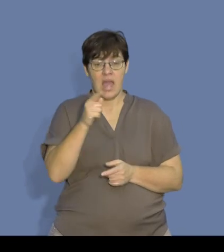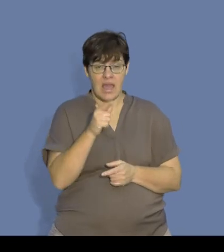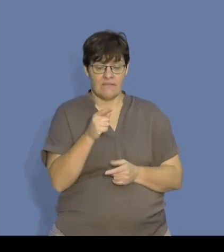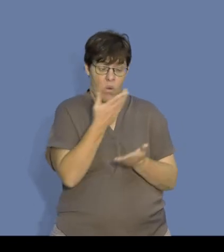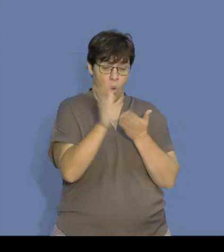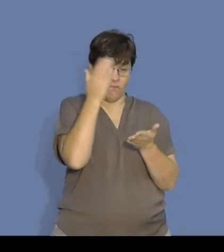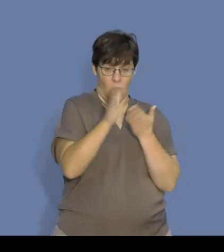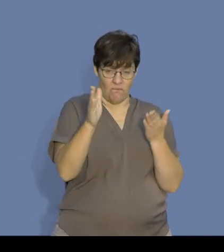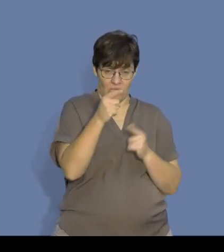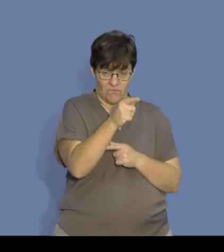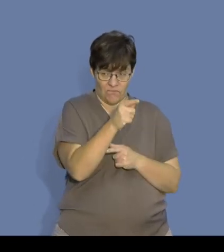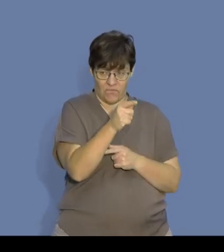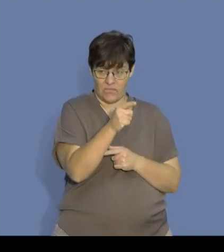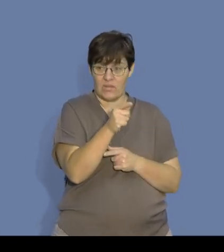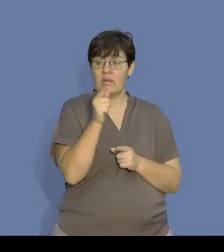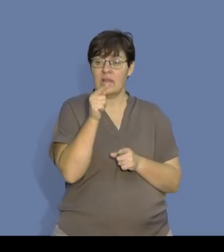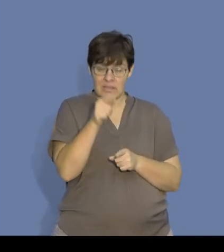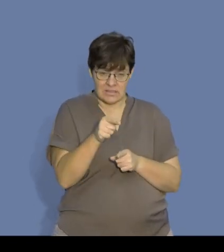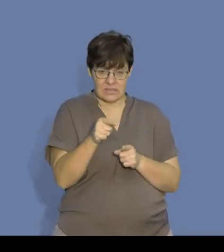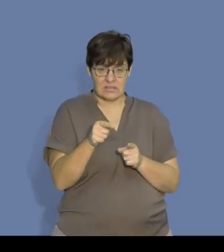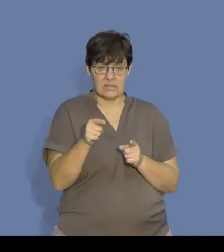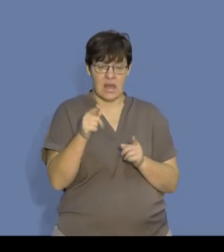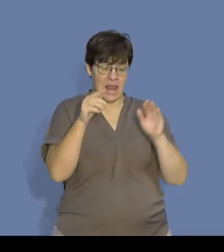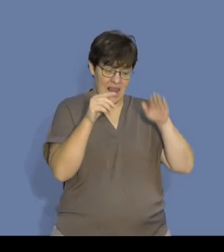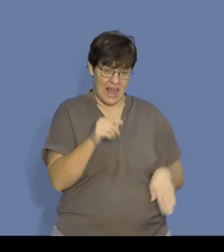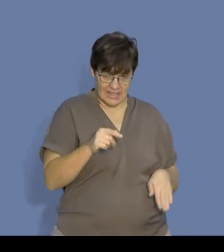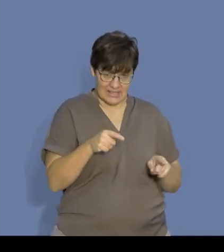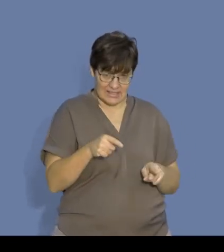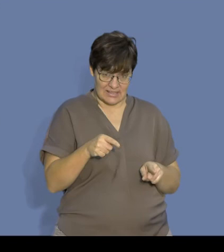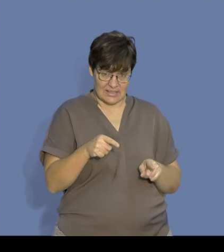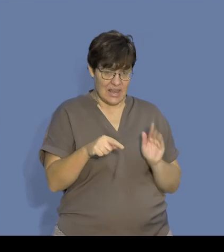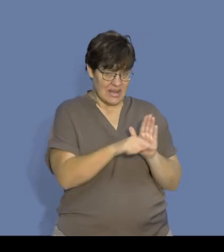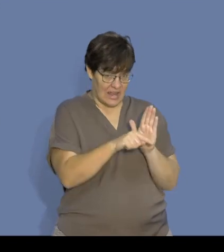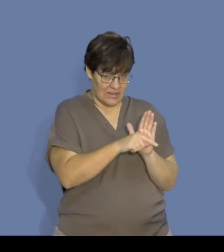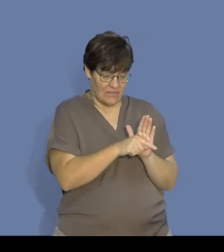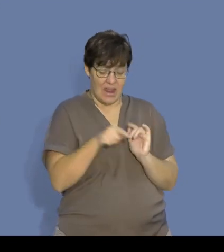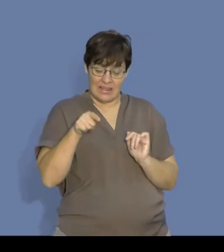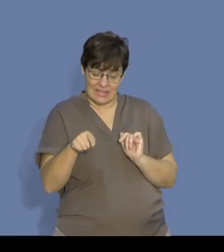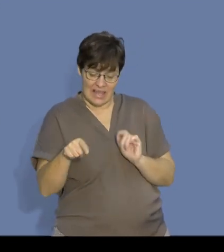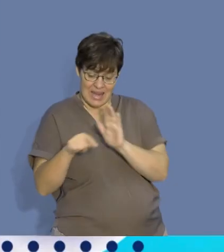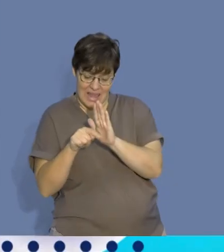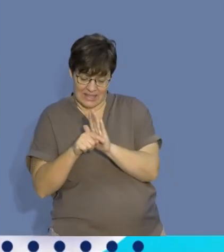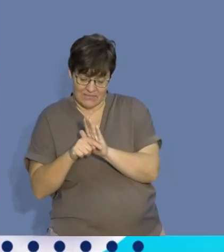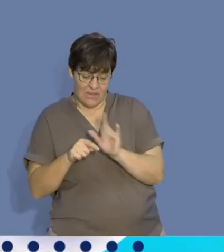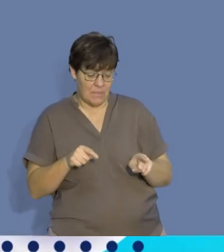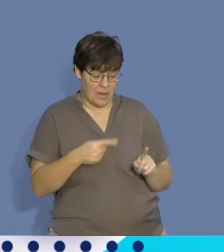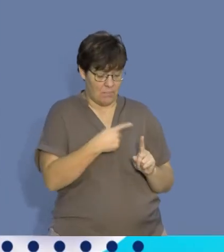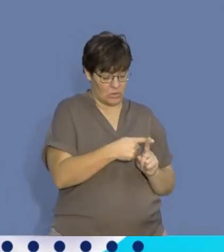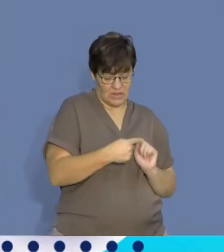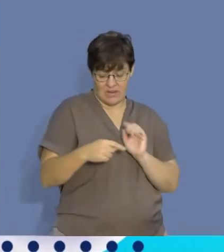the zinc plate, this becomes less negative. If it's